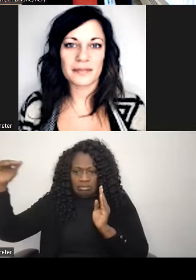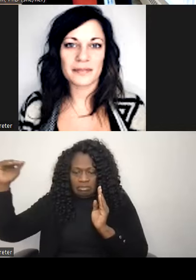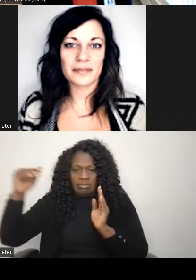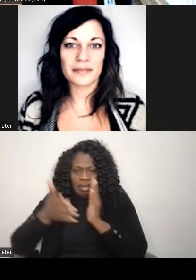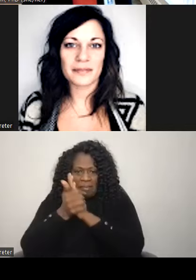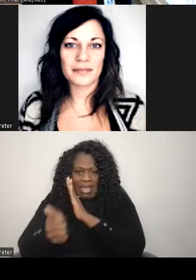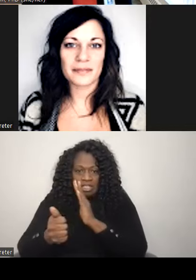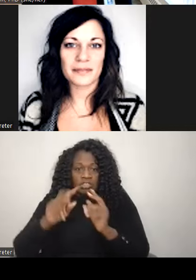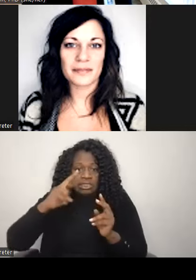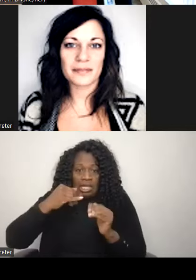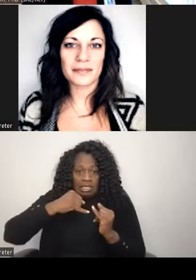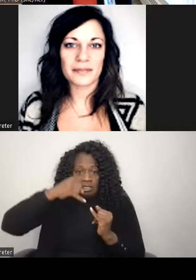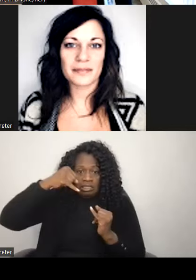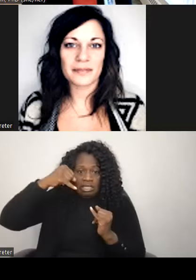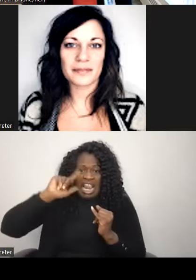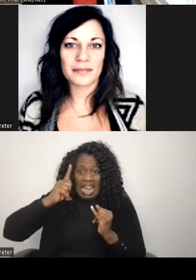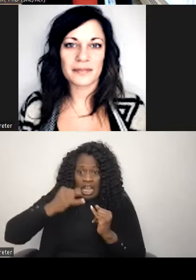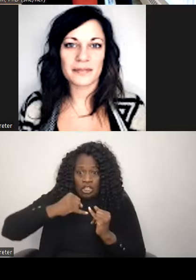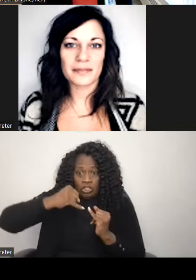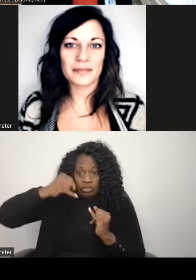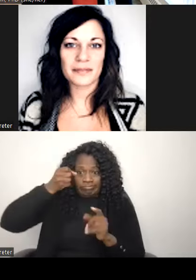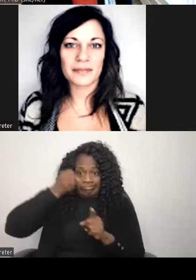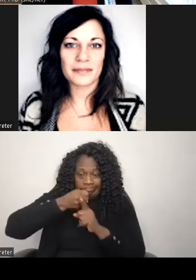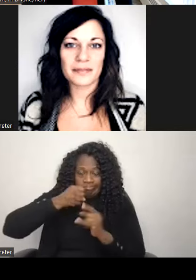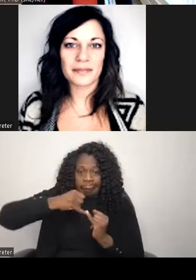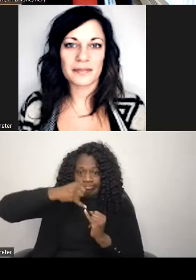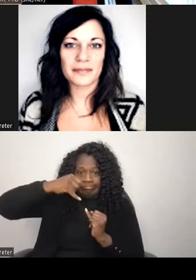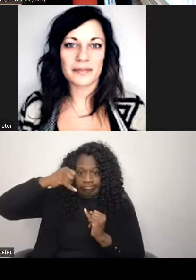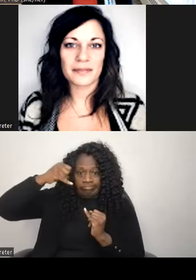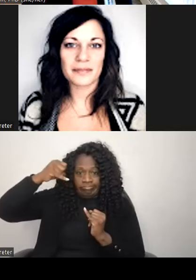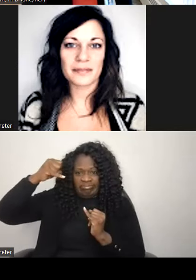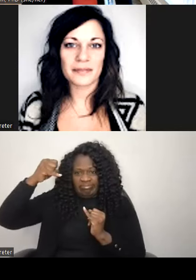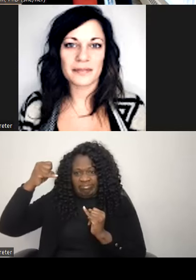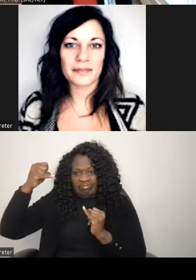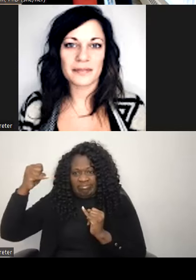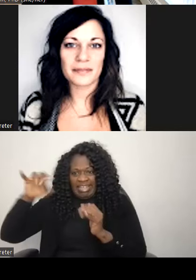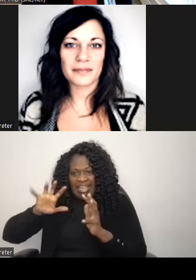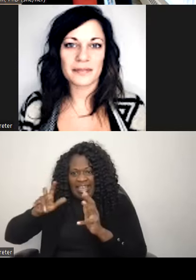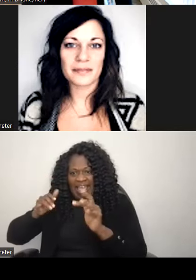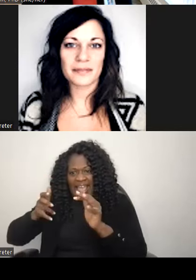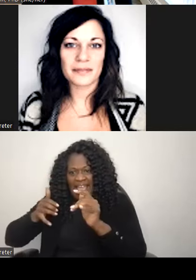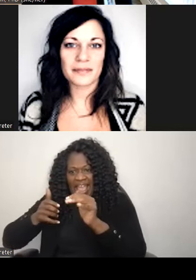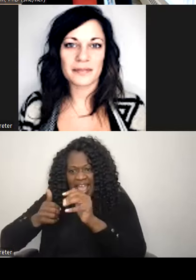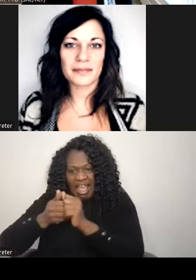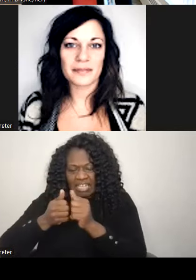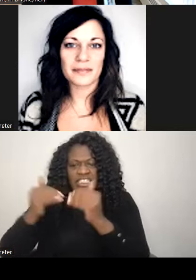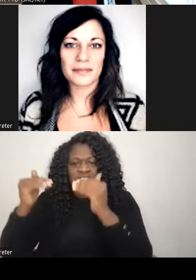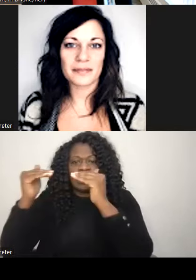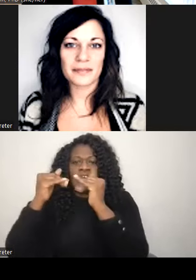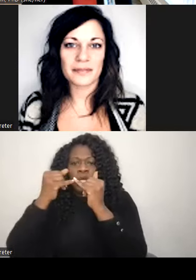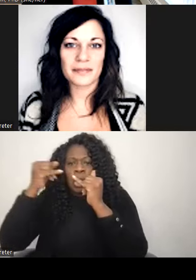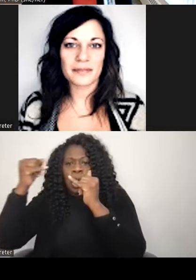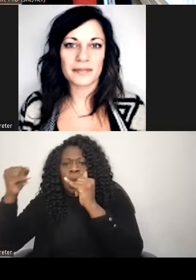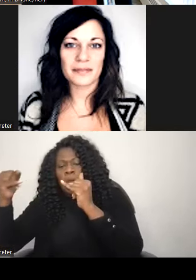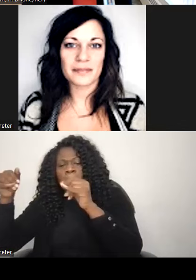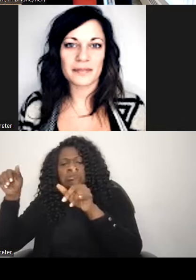the other who has slightly later onset, but eventually kind of catches up and equal and winds up reaching